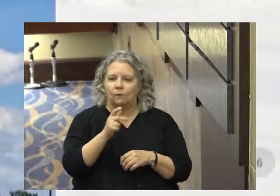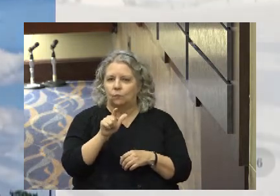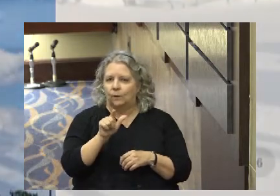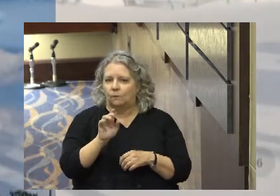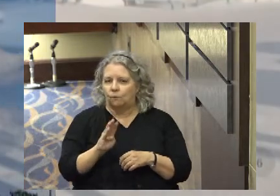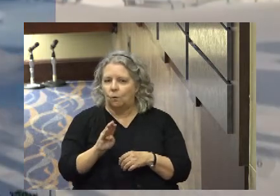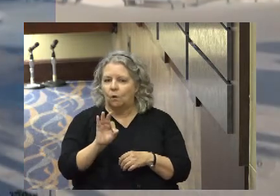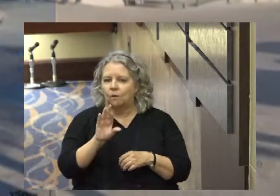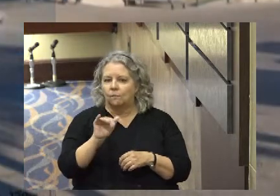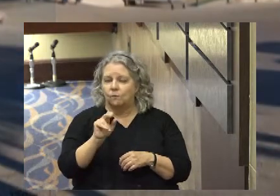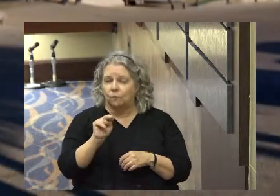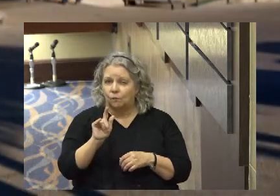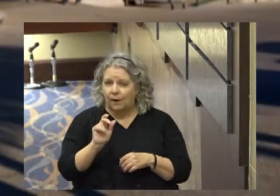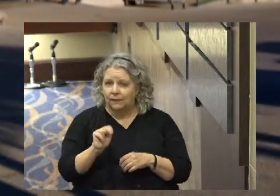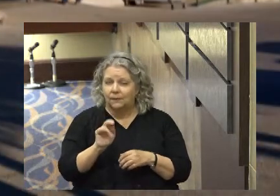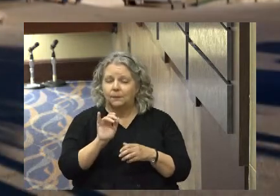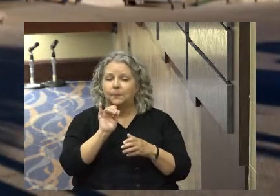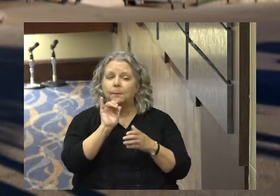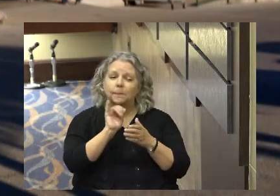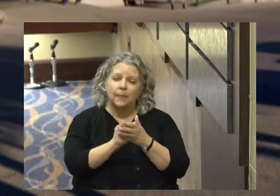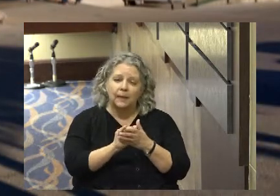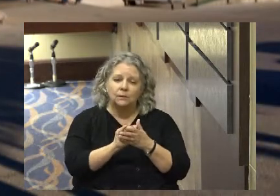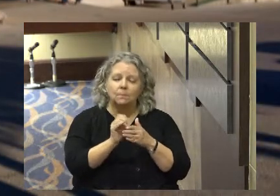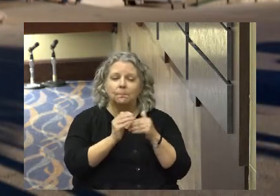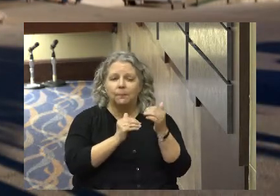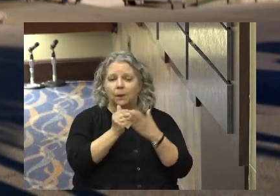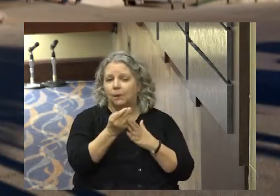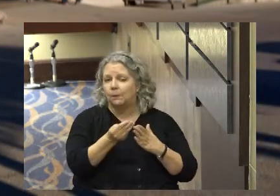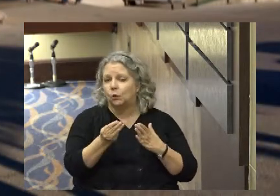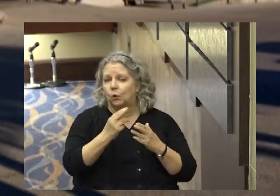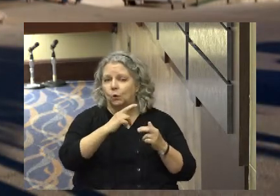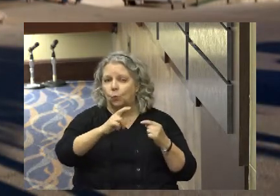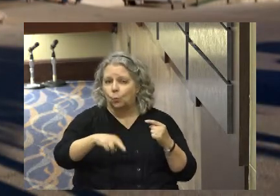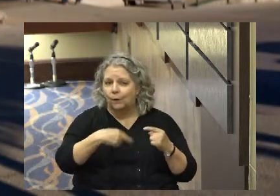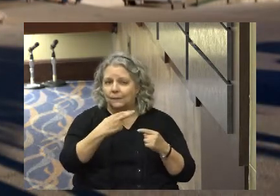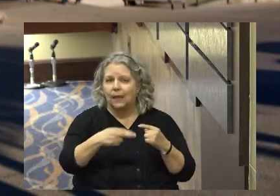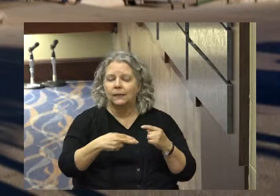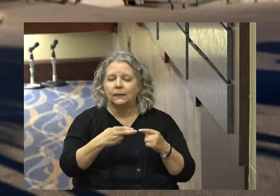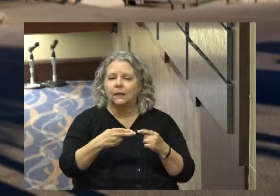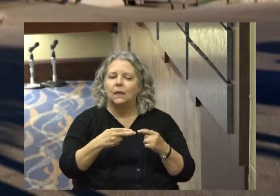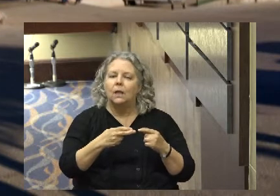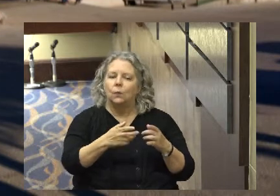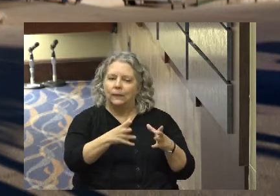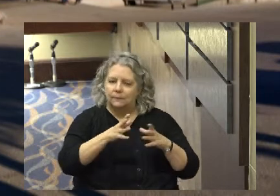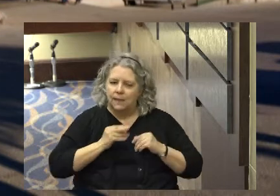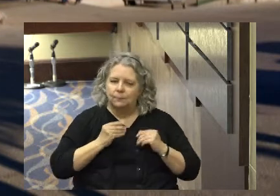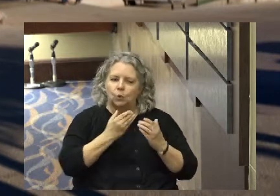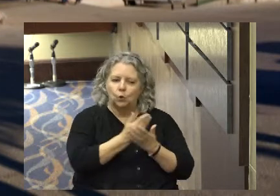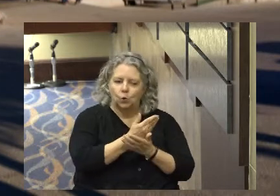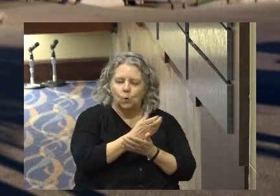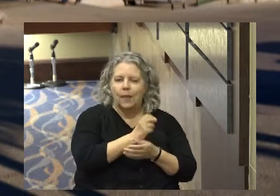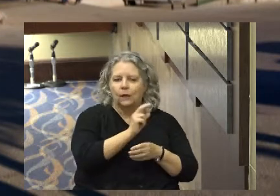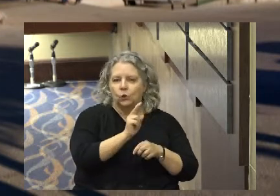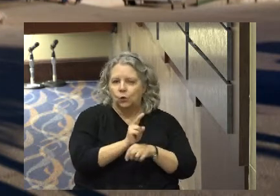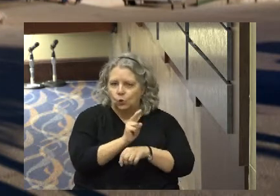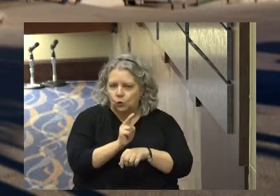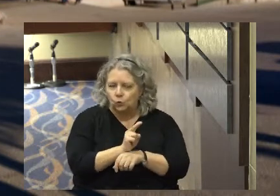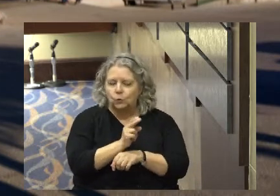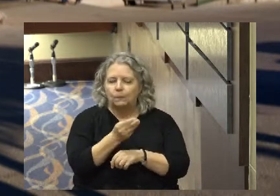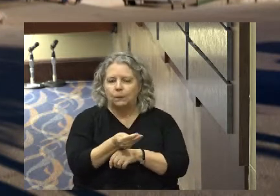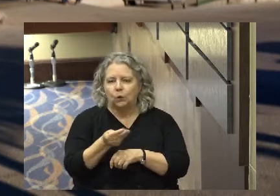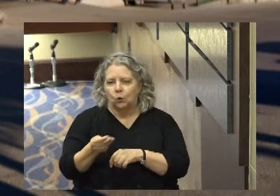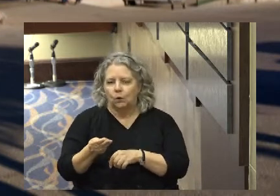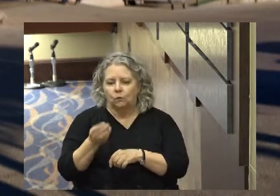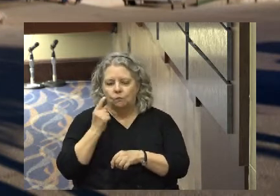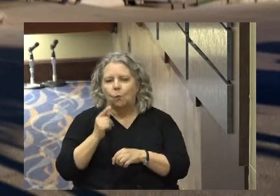materials recycling center that takes donations of new and used building materials and sells them to the public to raise funds to